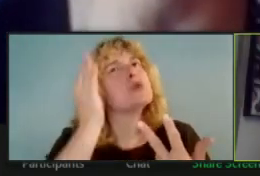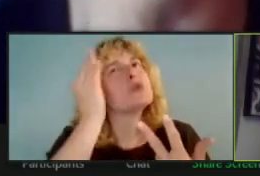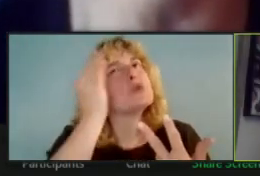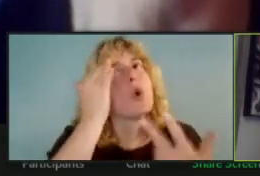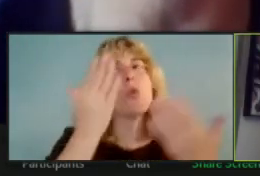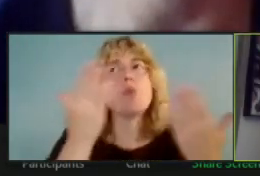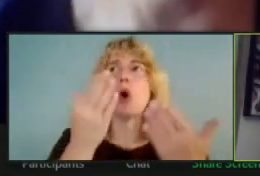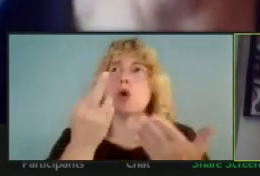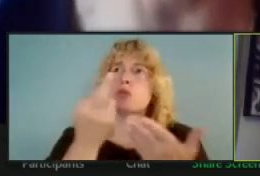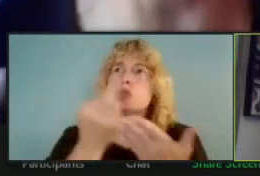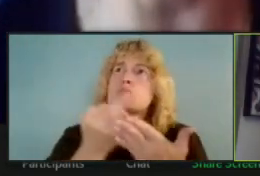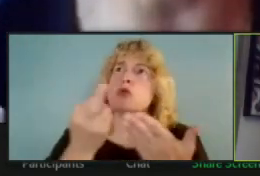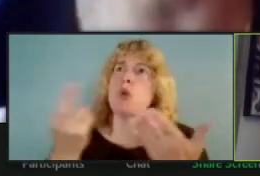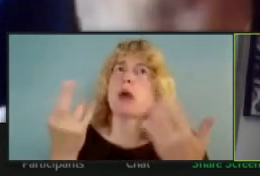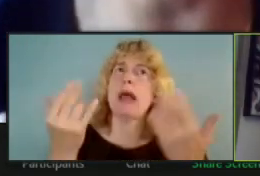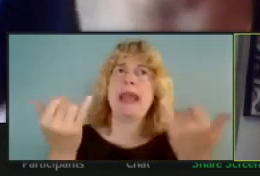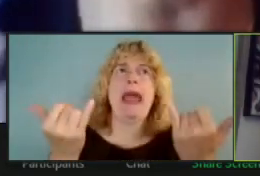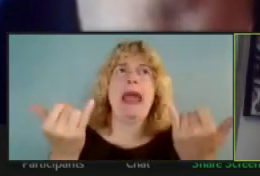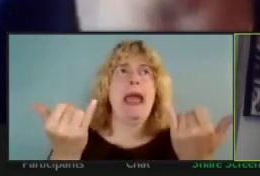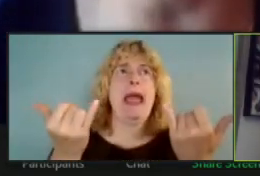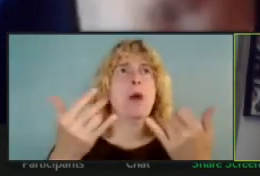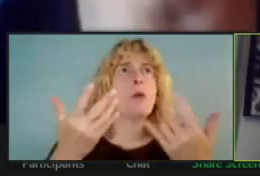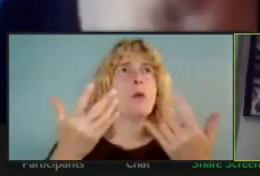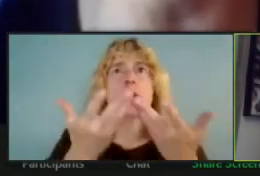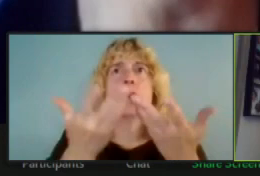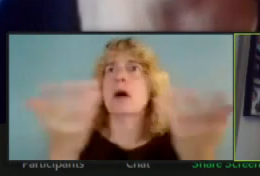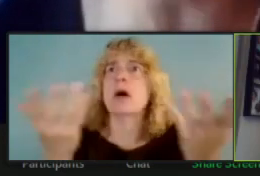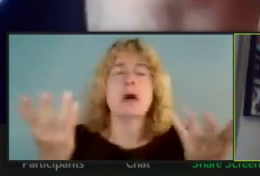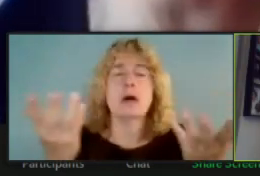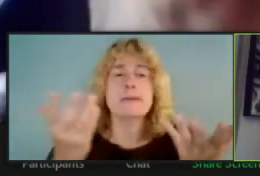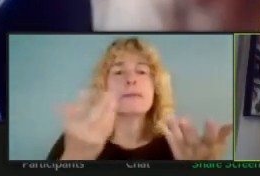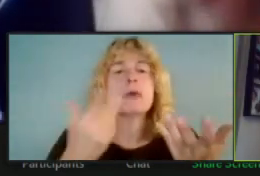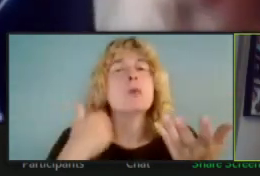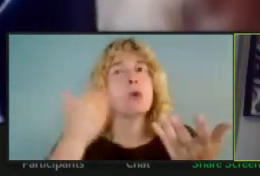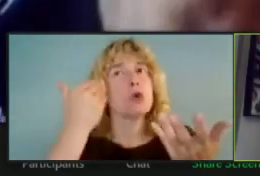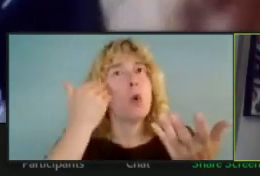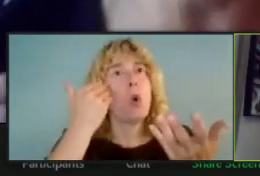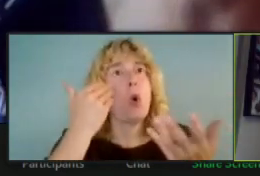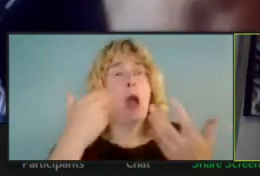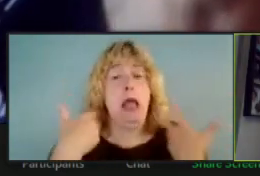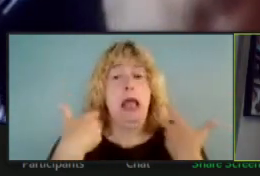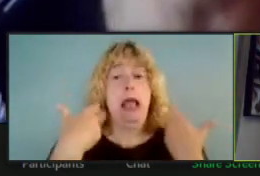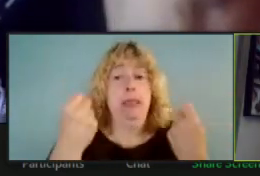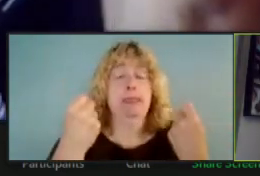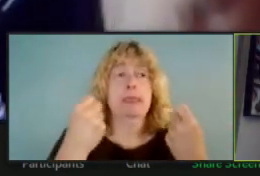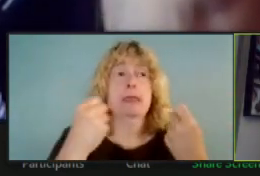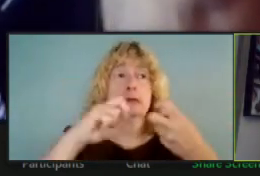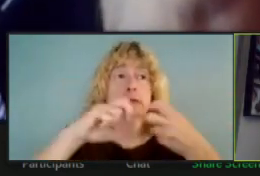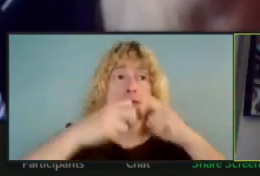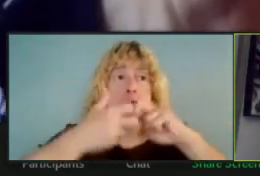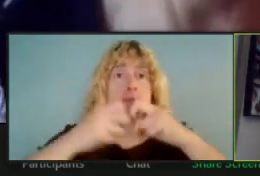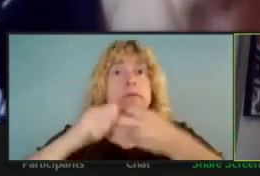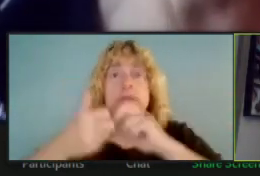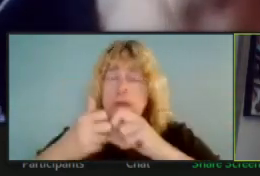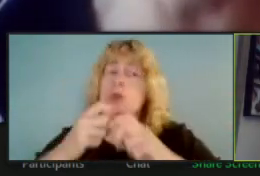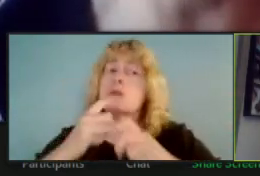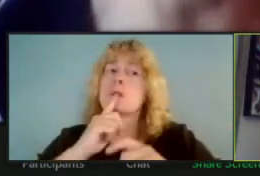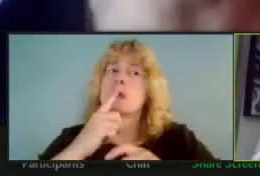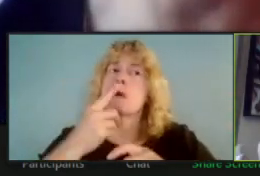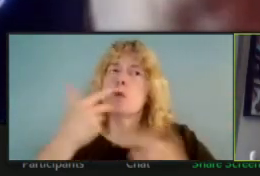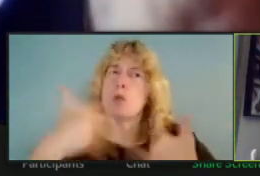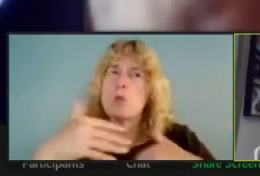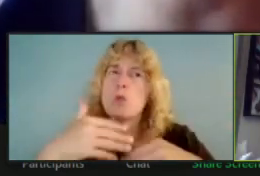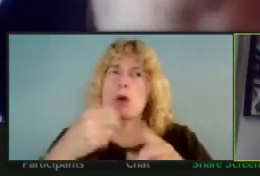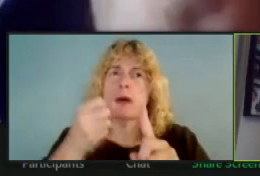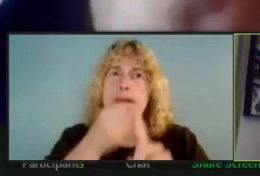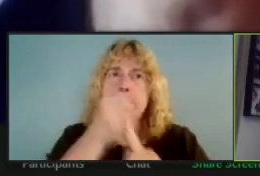extraordinary point in time. And we know that the health disparities are adversely impacting, in particular, African-American, brown, and